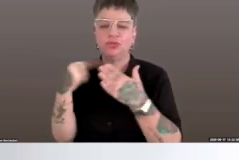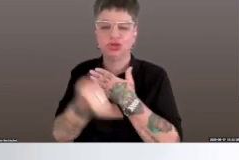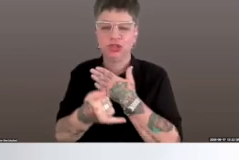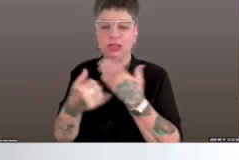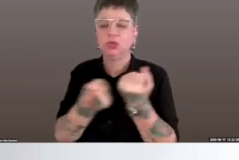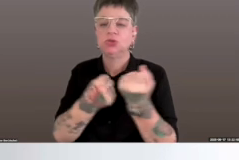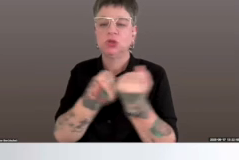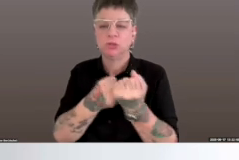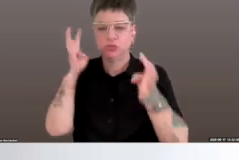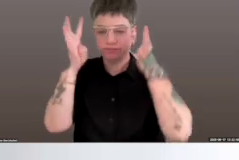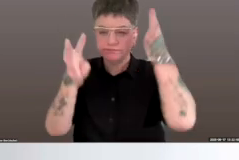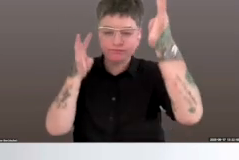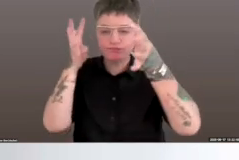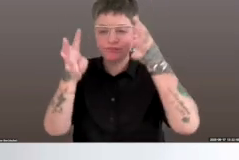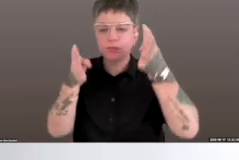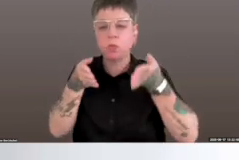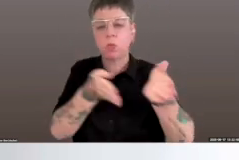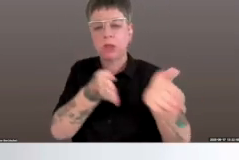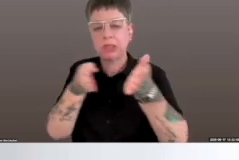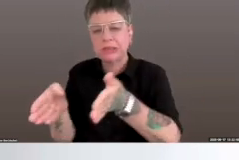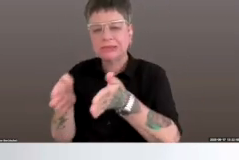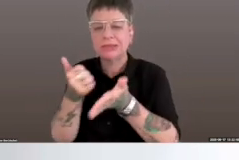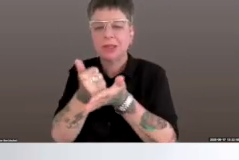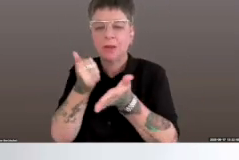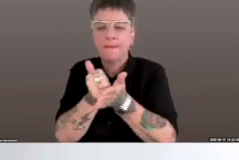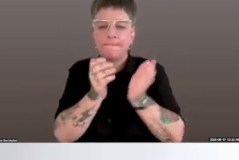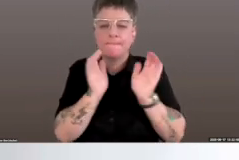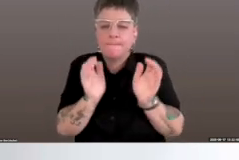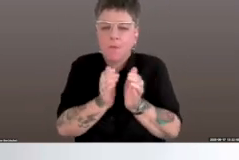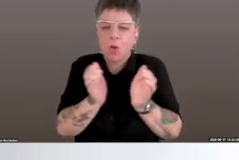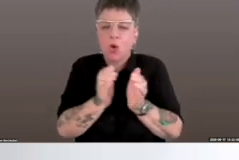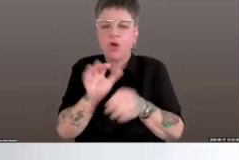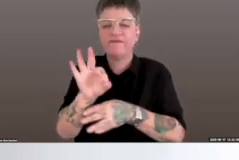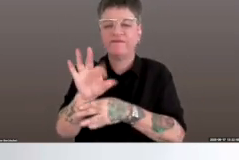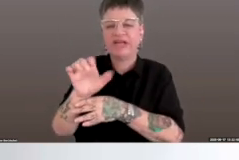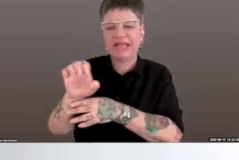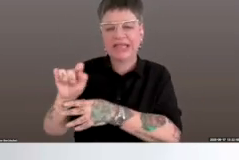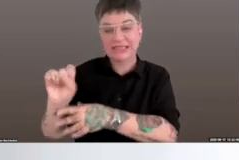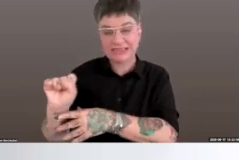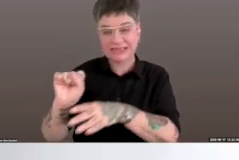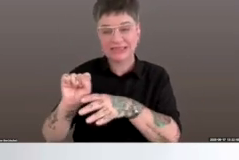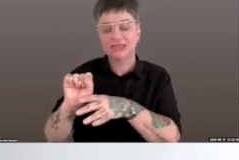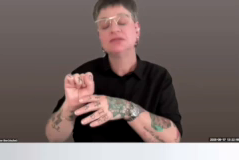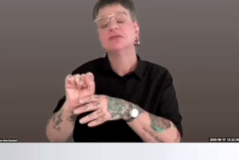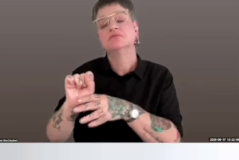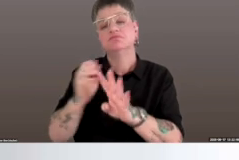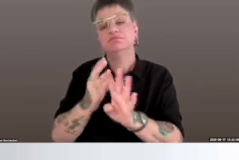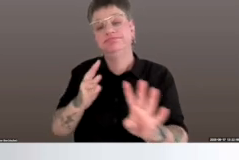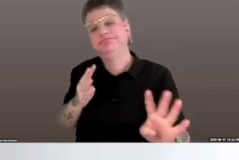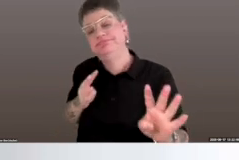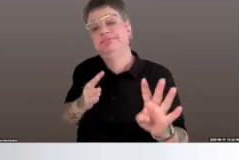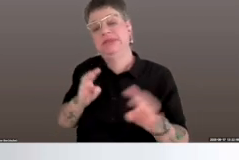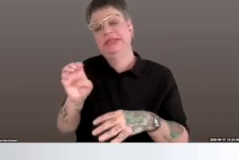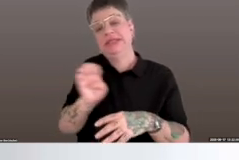innovative strategies to help small fleets get into zero-emission vehicles through our innovative small